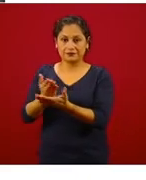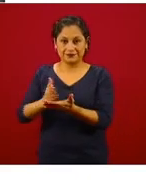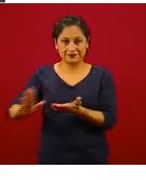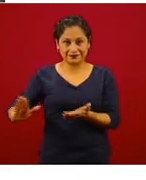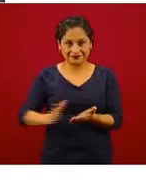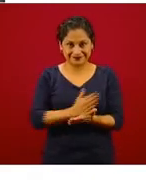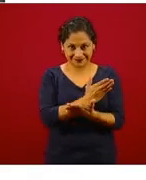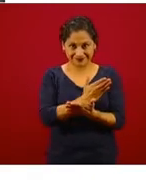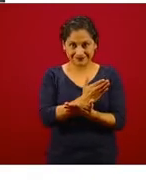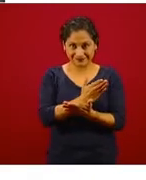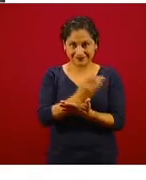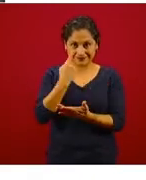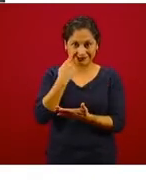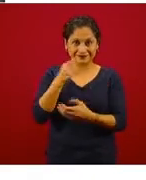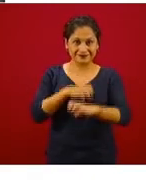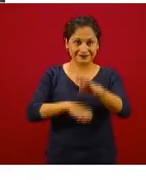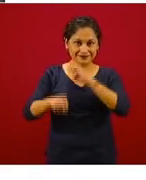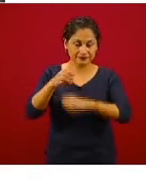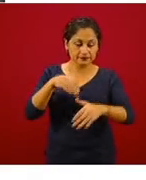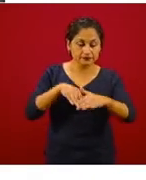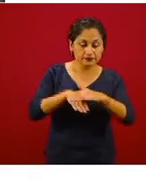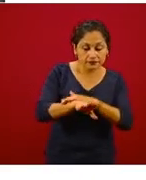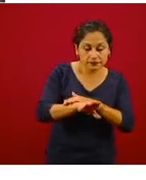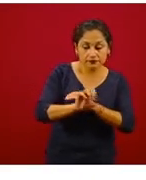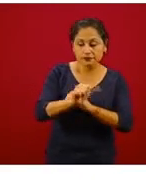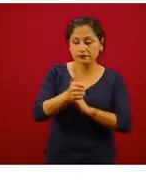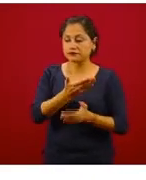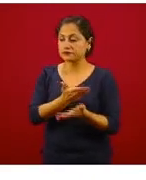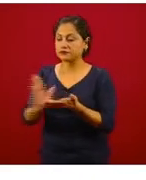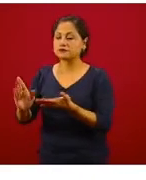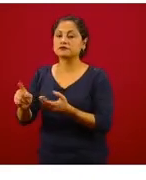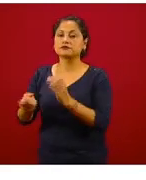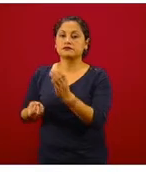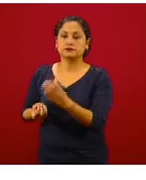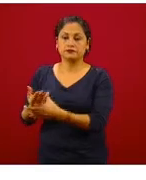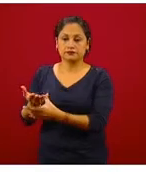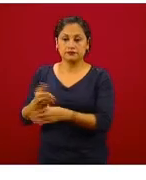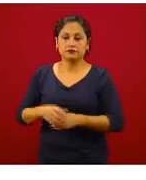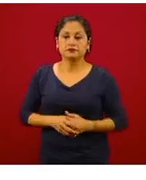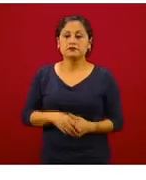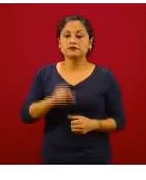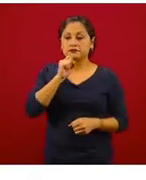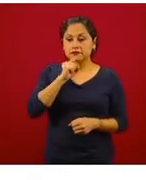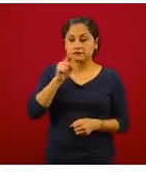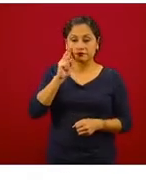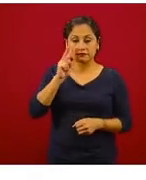a mark so that you can differentiate the exit and the entrance.